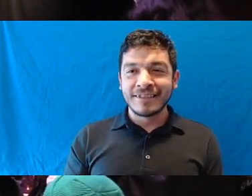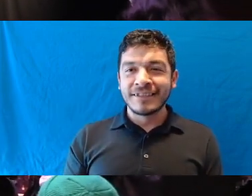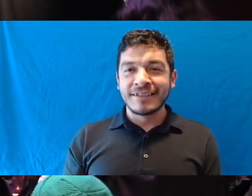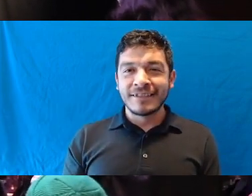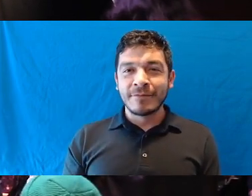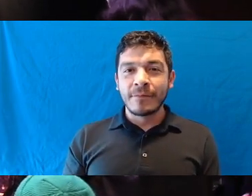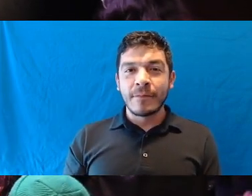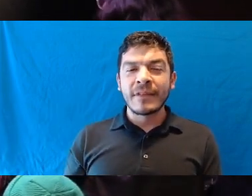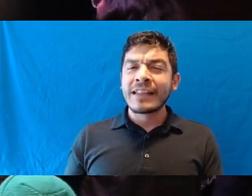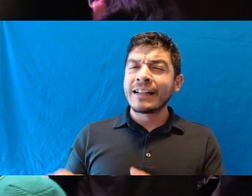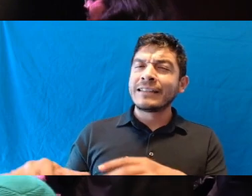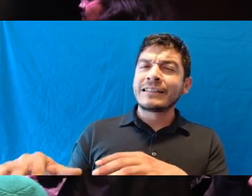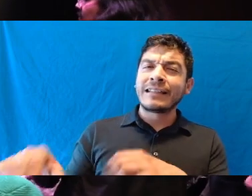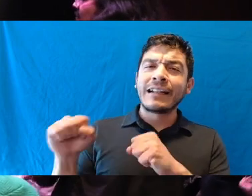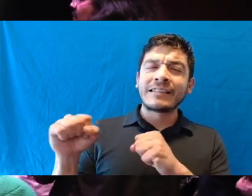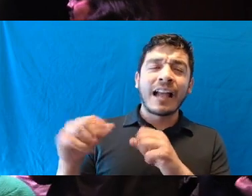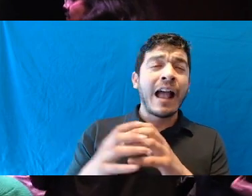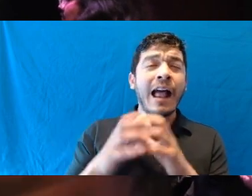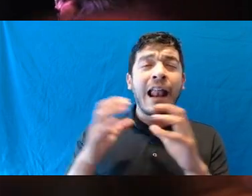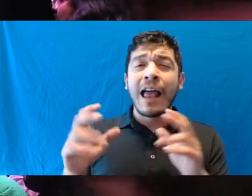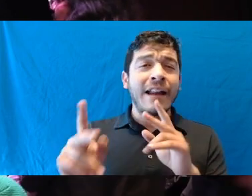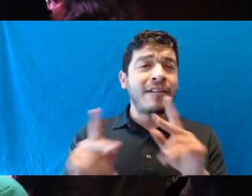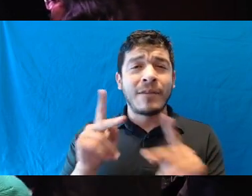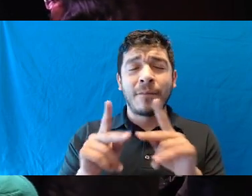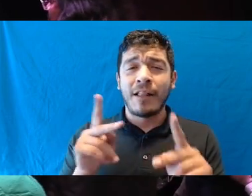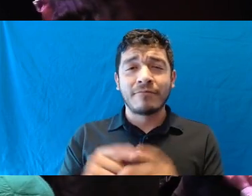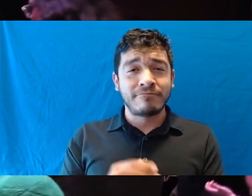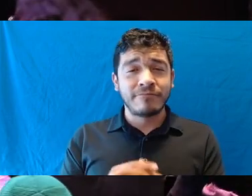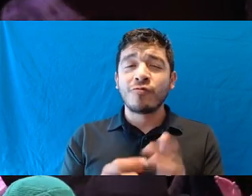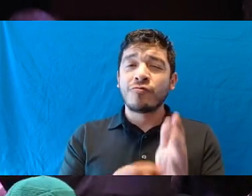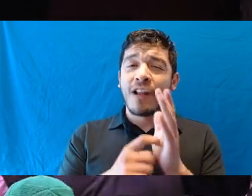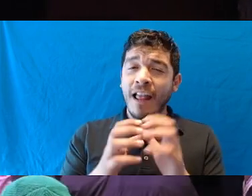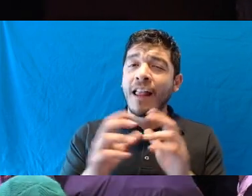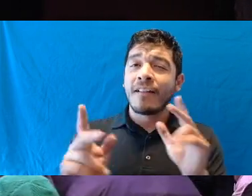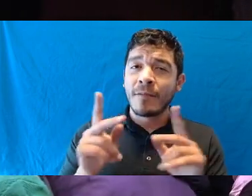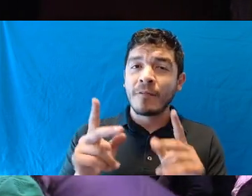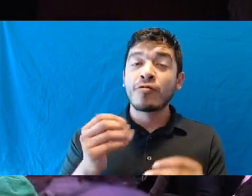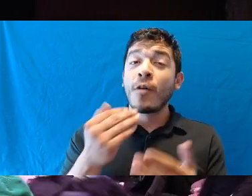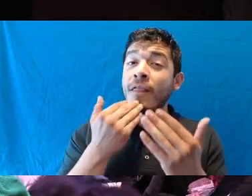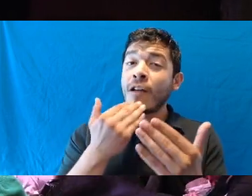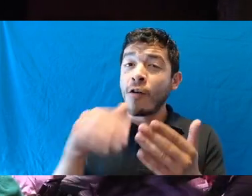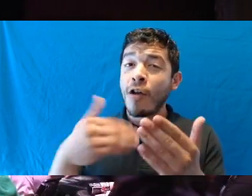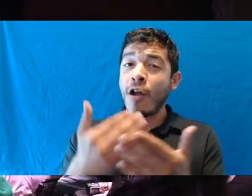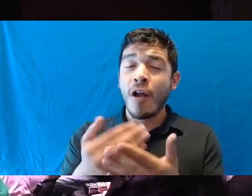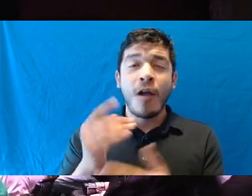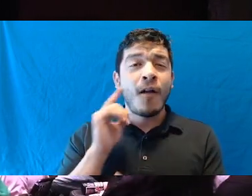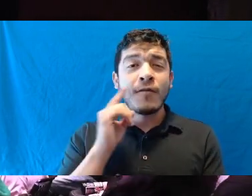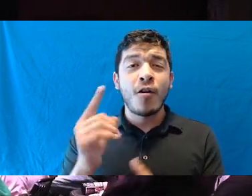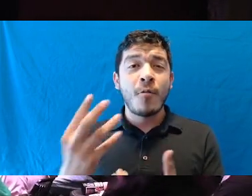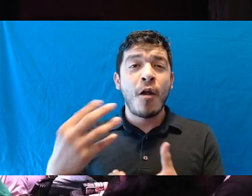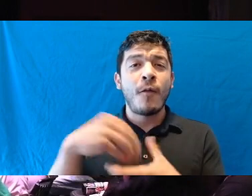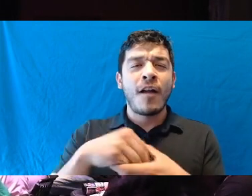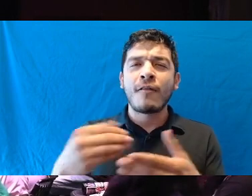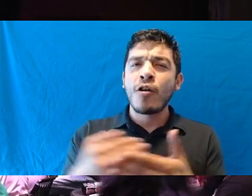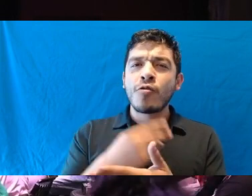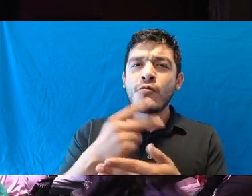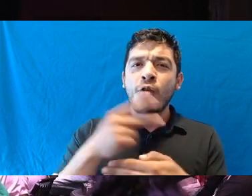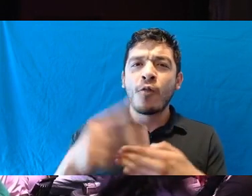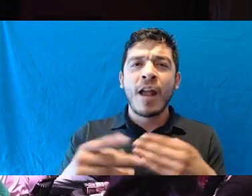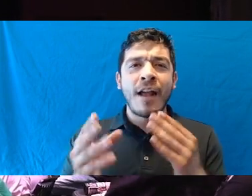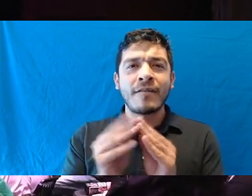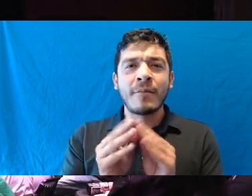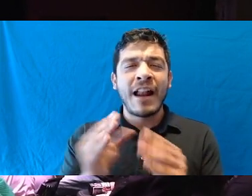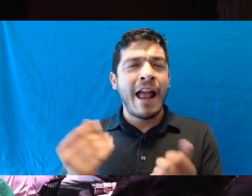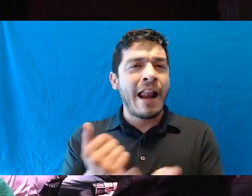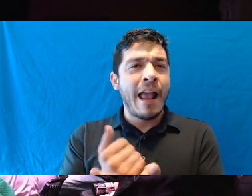It takes a lot of people, y'all. So thank you all for being part of the new programming committee and stewarding us into this next